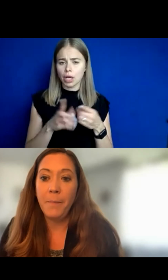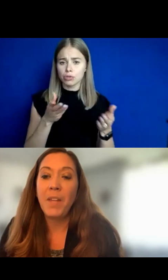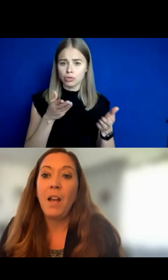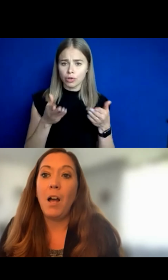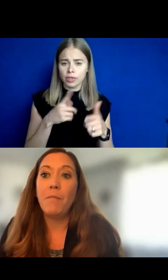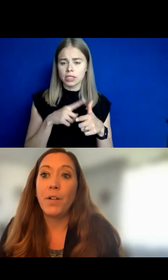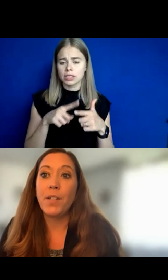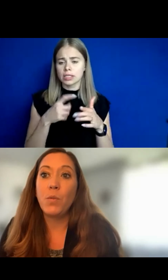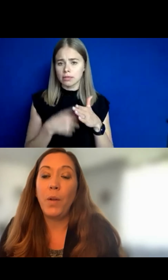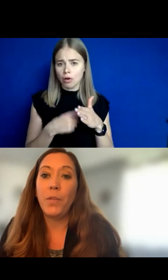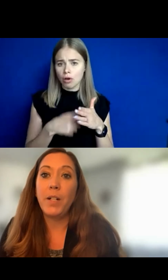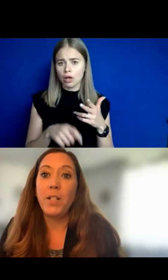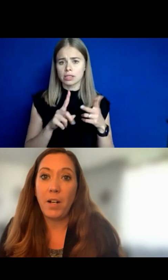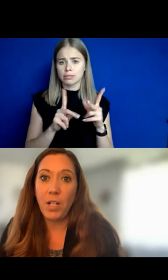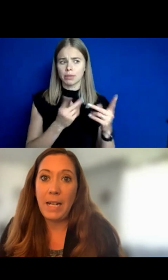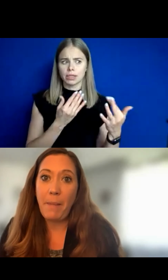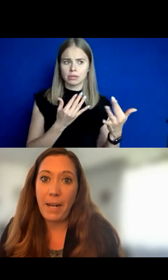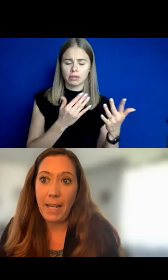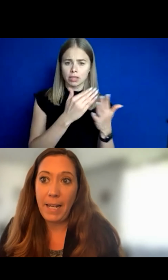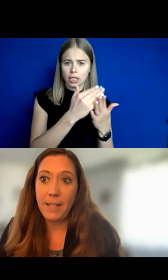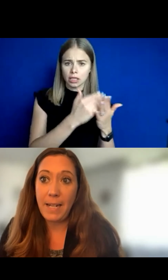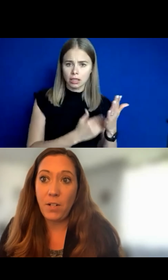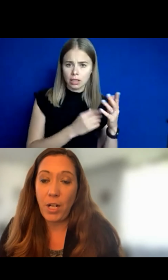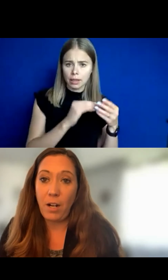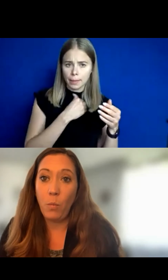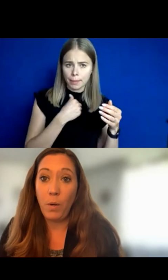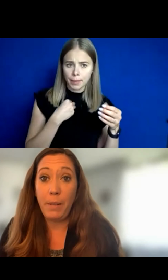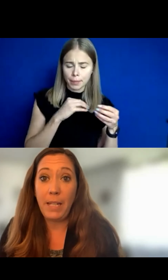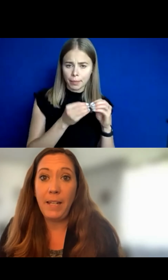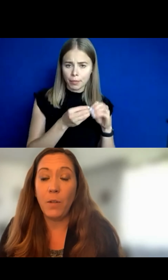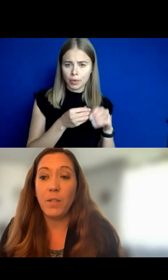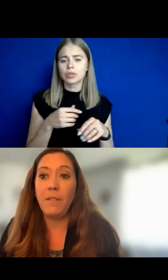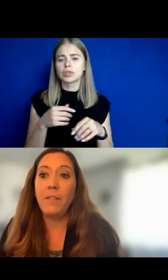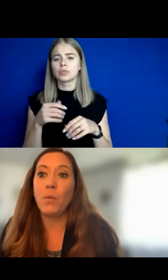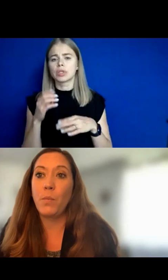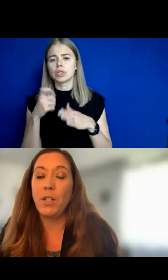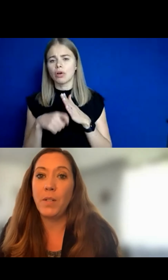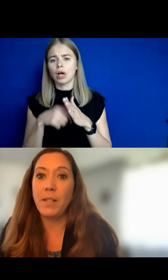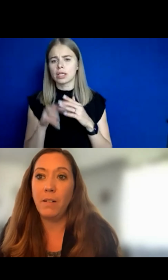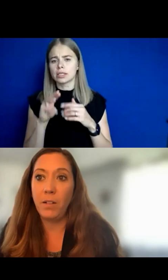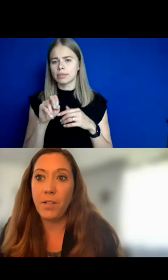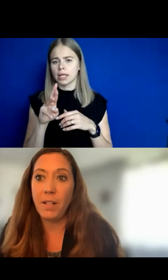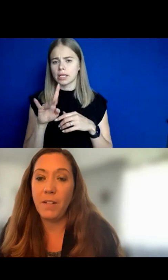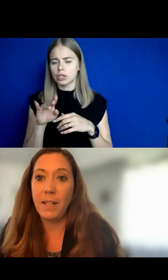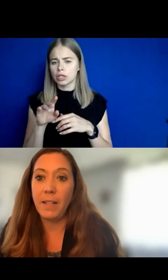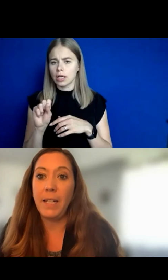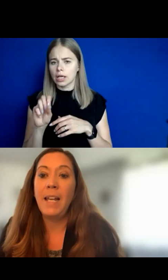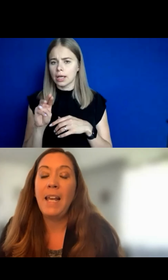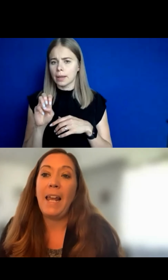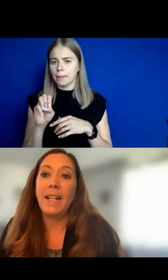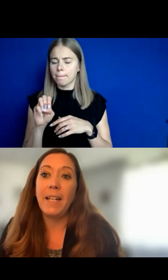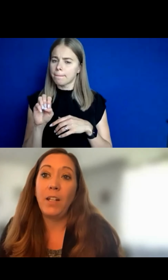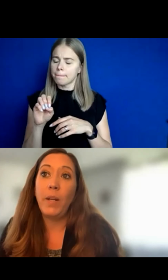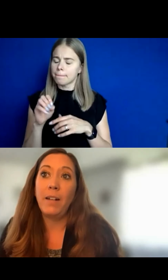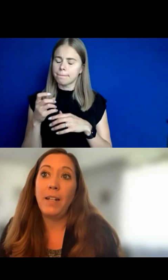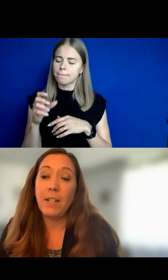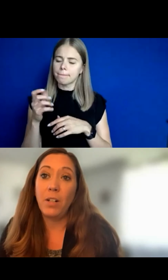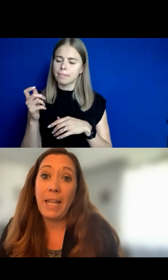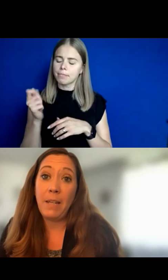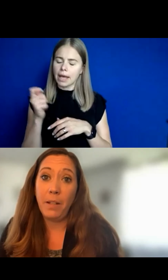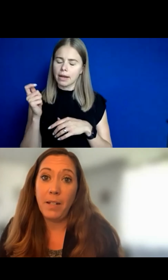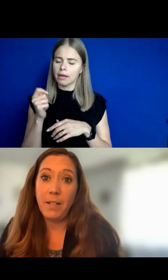were, versus what the reduction in Medicaid state share would be if those individuals went to a skilled nursing facility. And I can tell you, we got